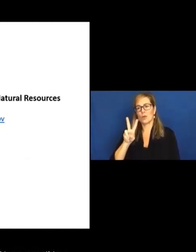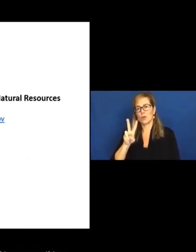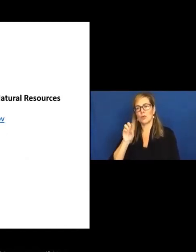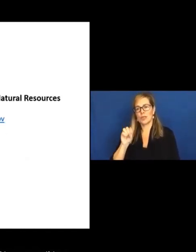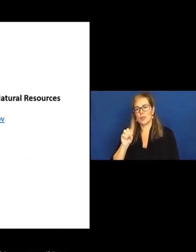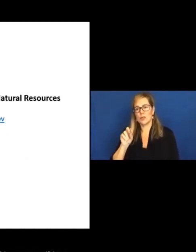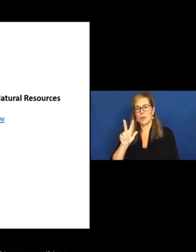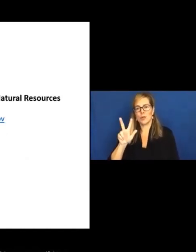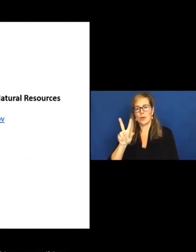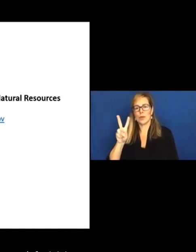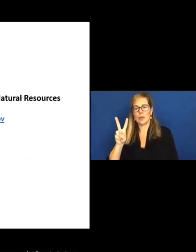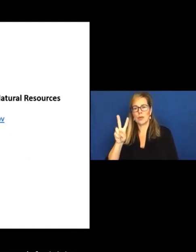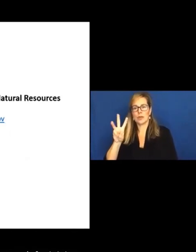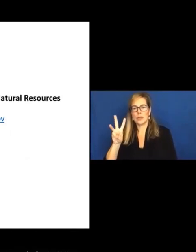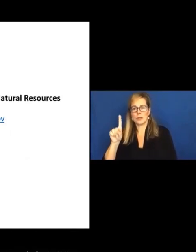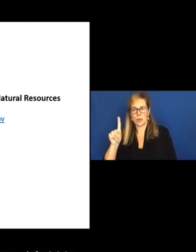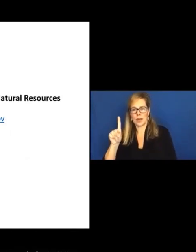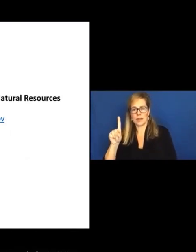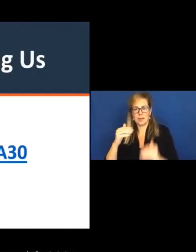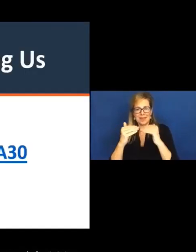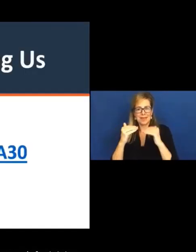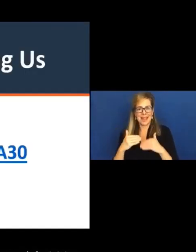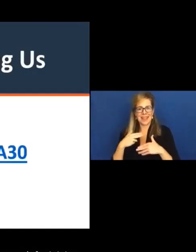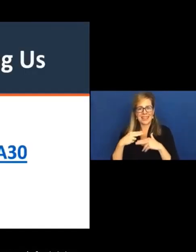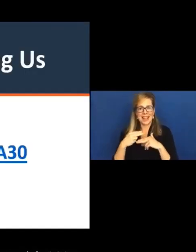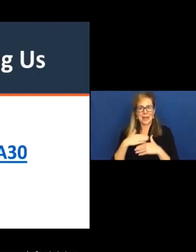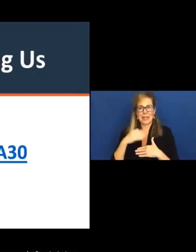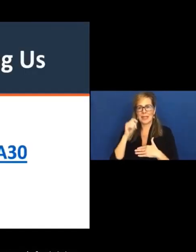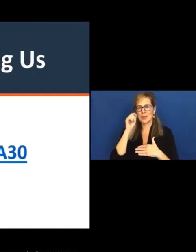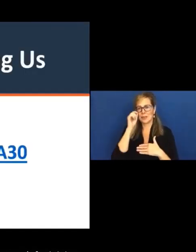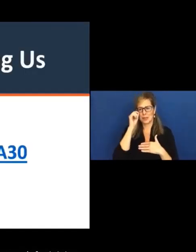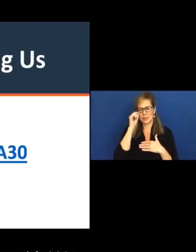517-420-3261. Next slide, please.